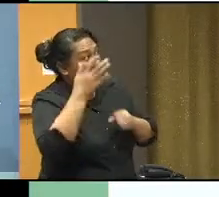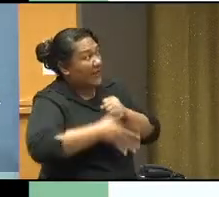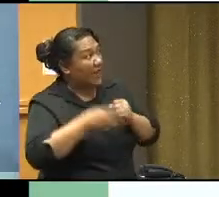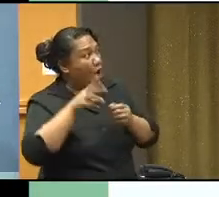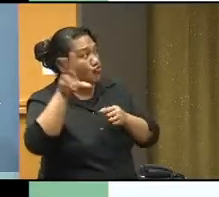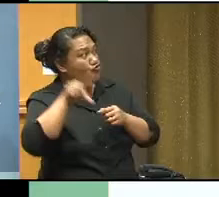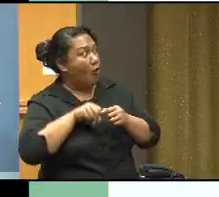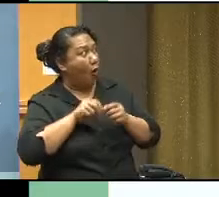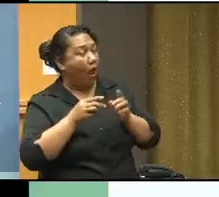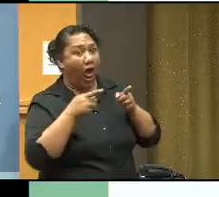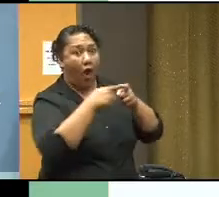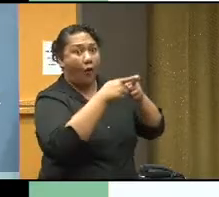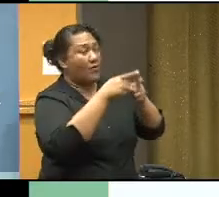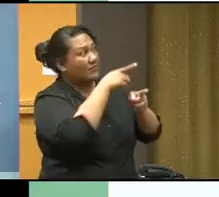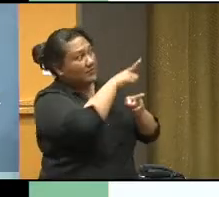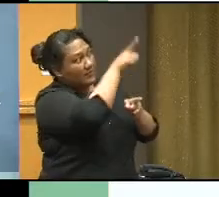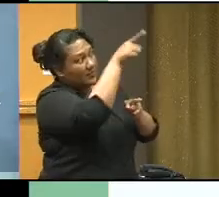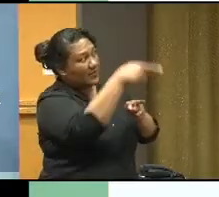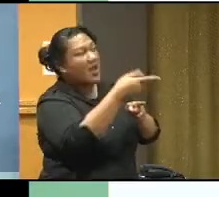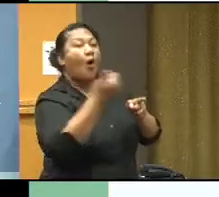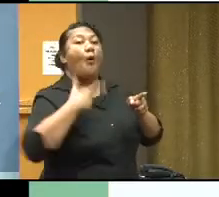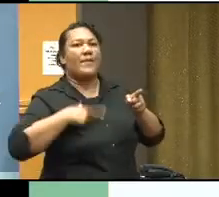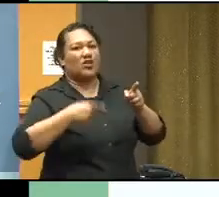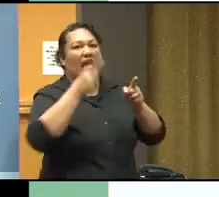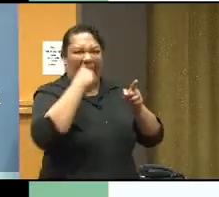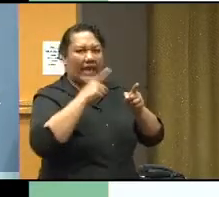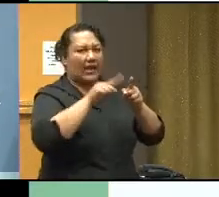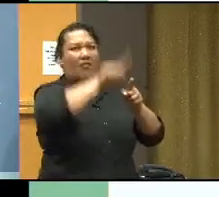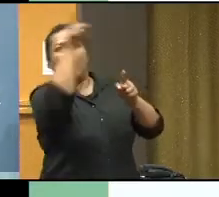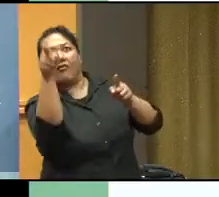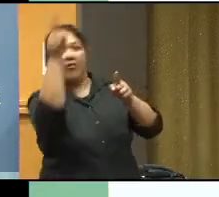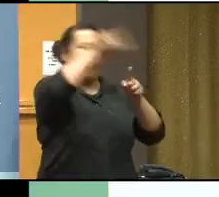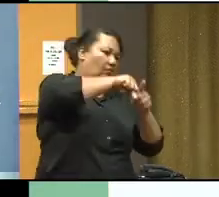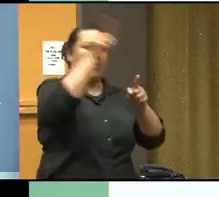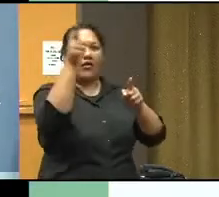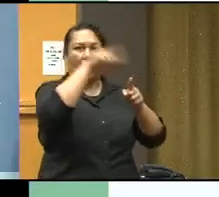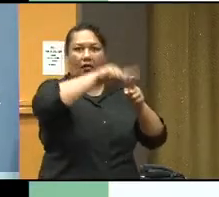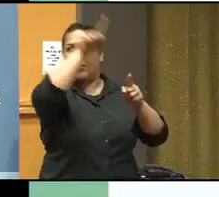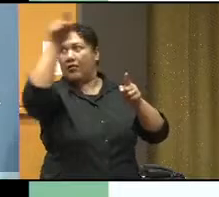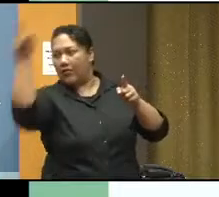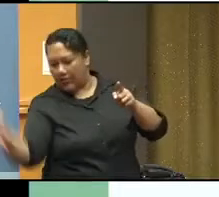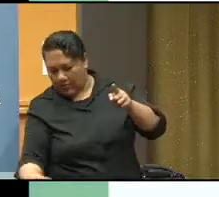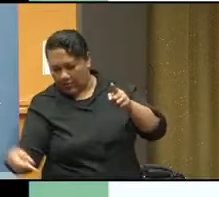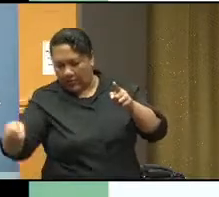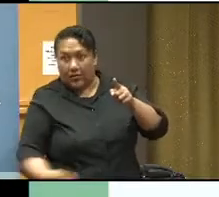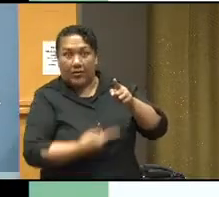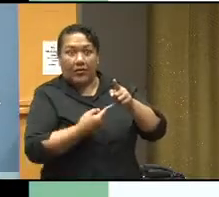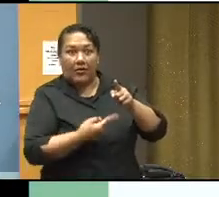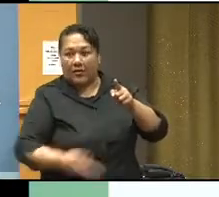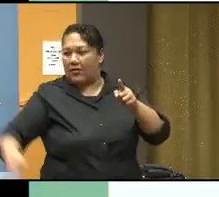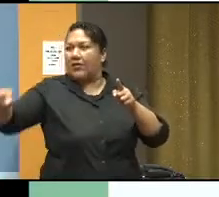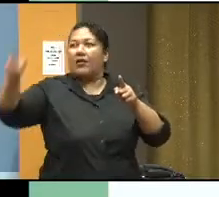not linear. It can go from any side, any angle. So it's quite multilateral in